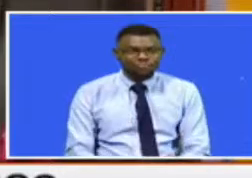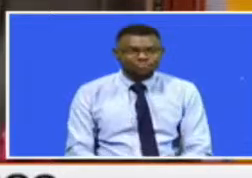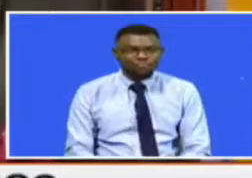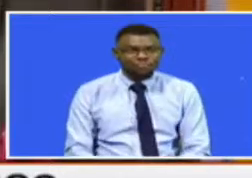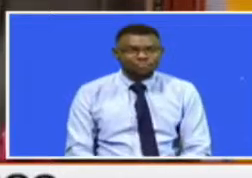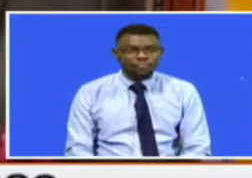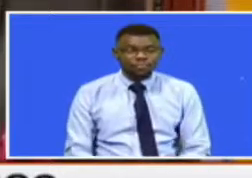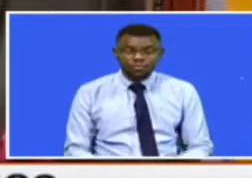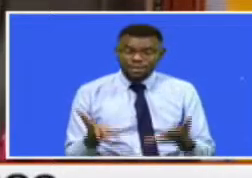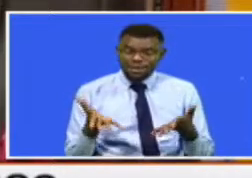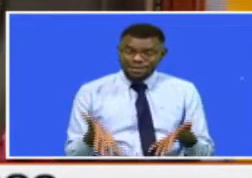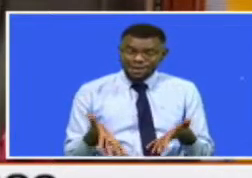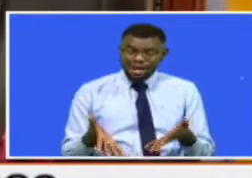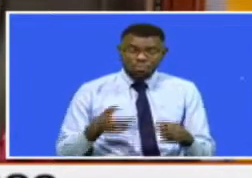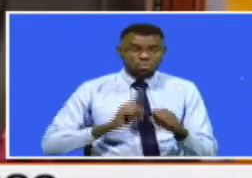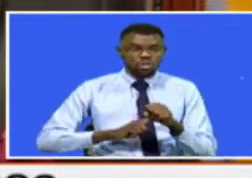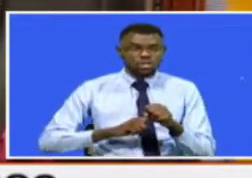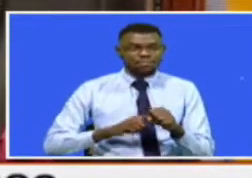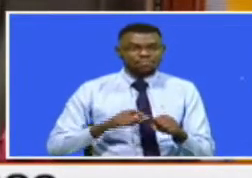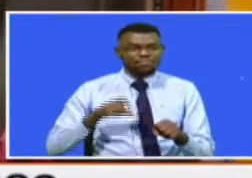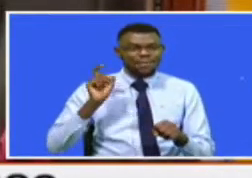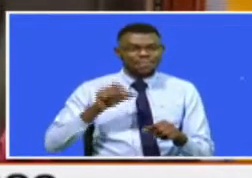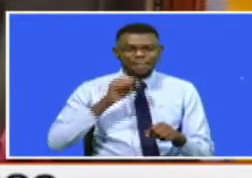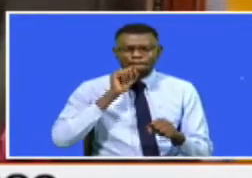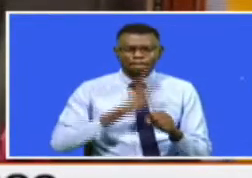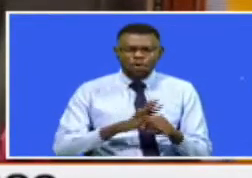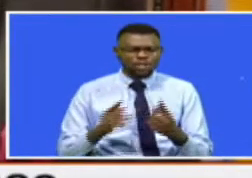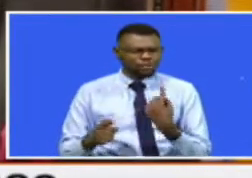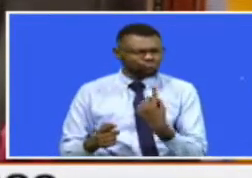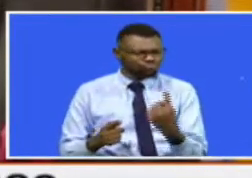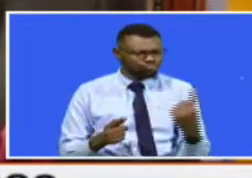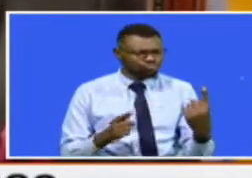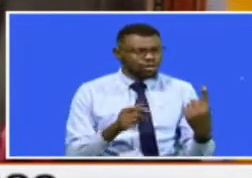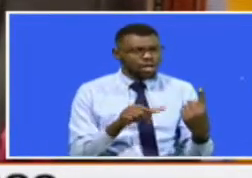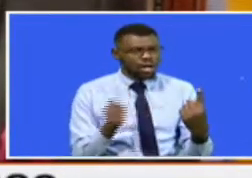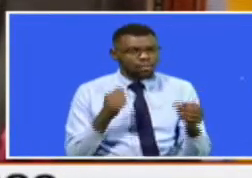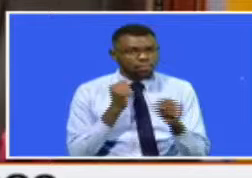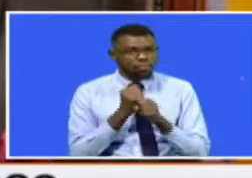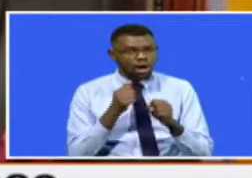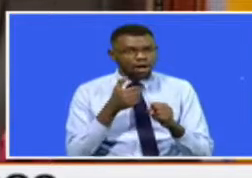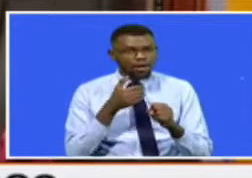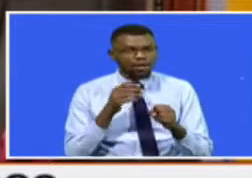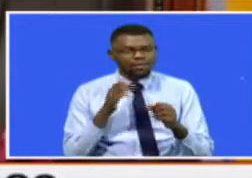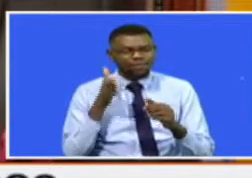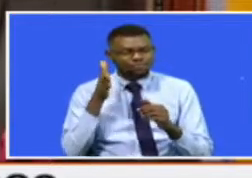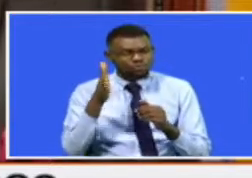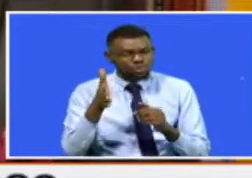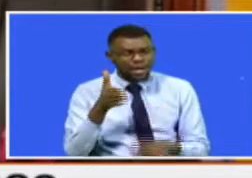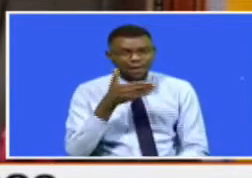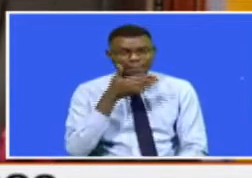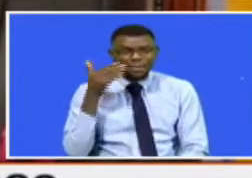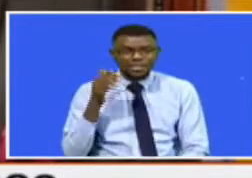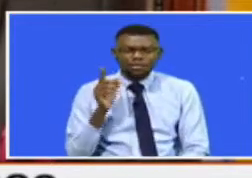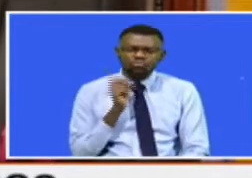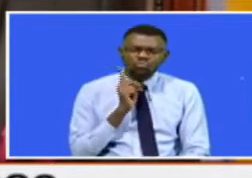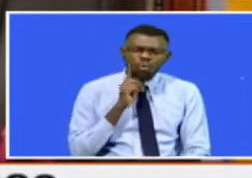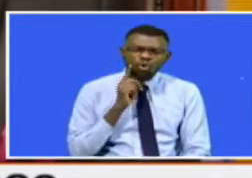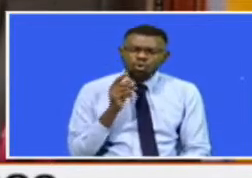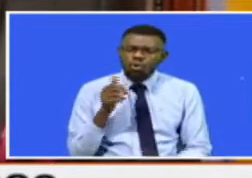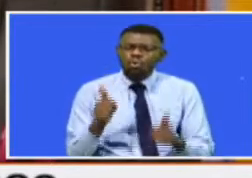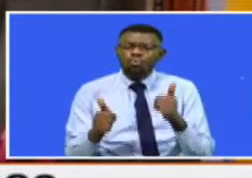During this season, we must promise each other to work for a better tomorrow. This tomorrow